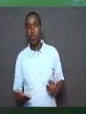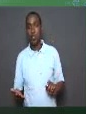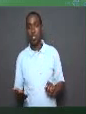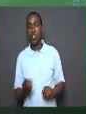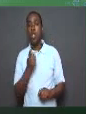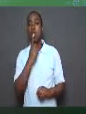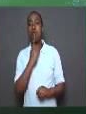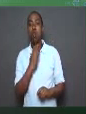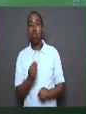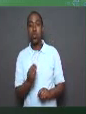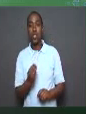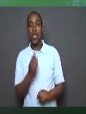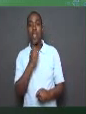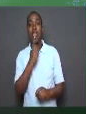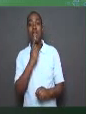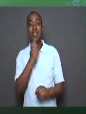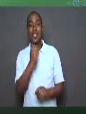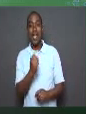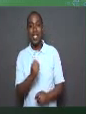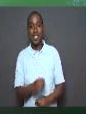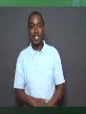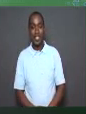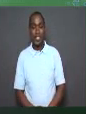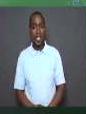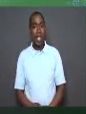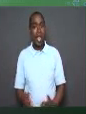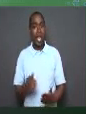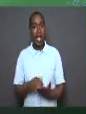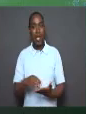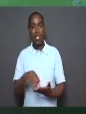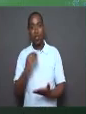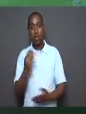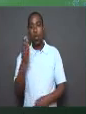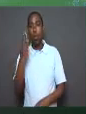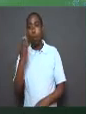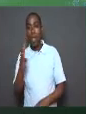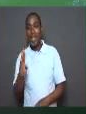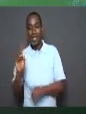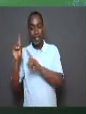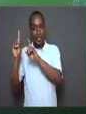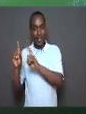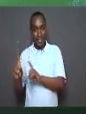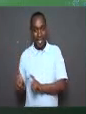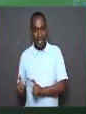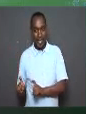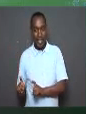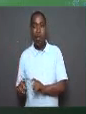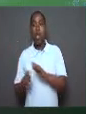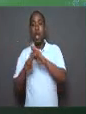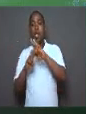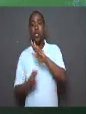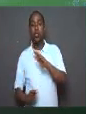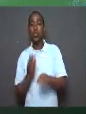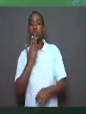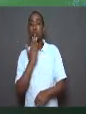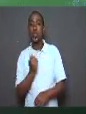glucose and starch. We learned about Benedict's test for reducing sugar